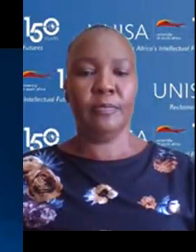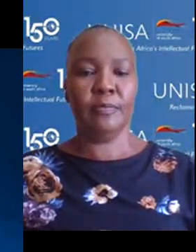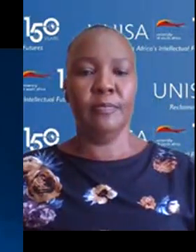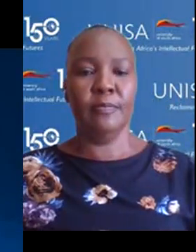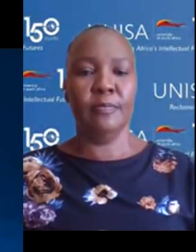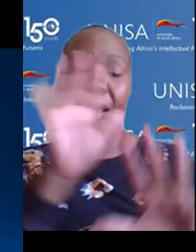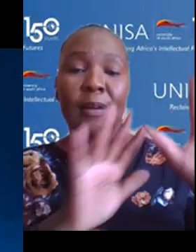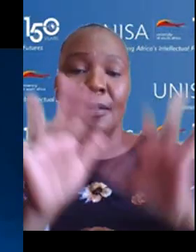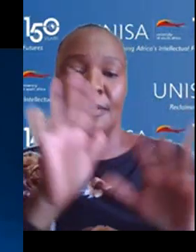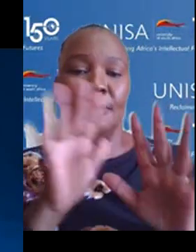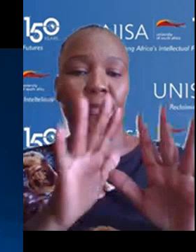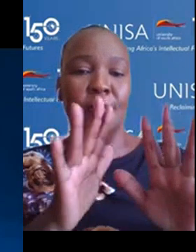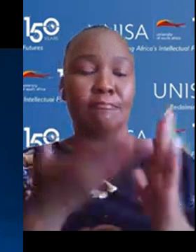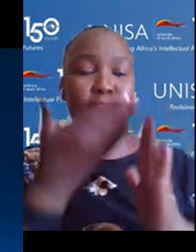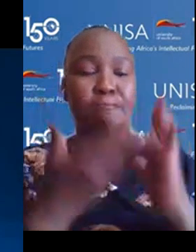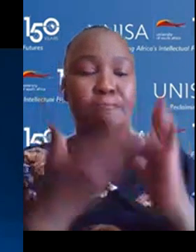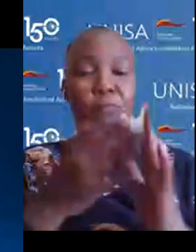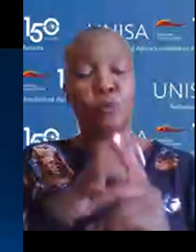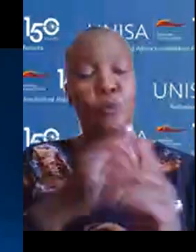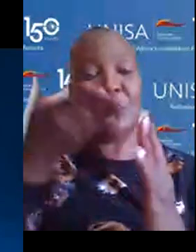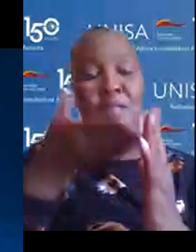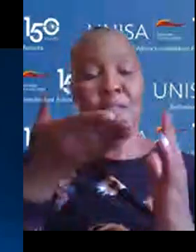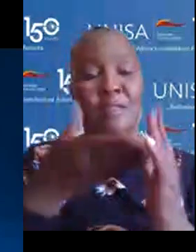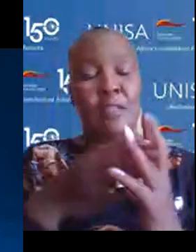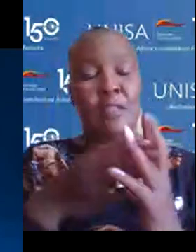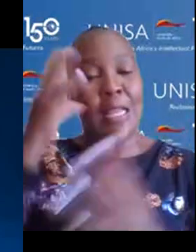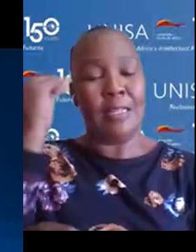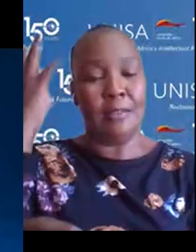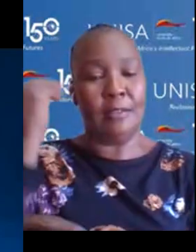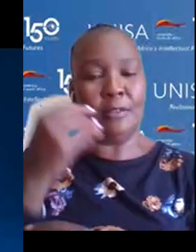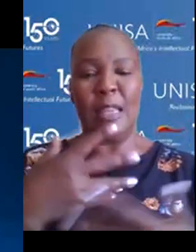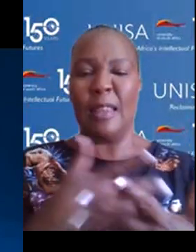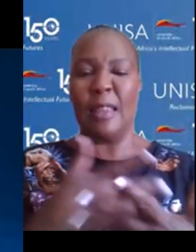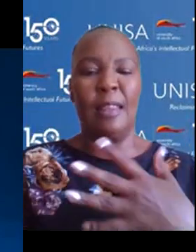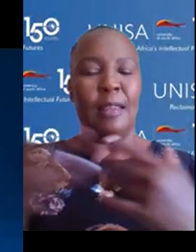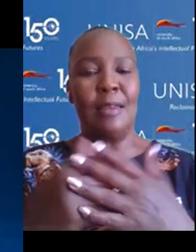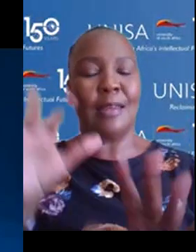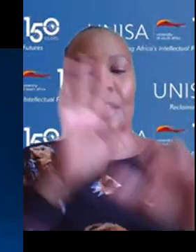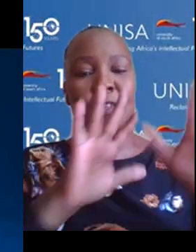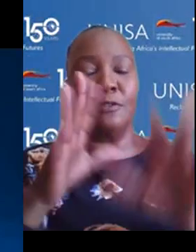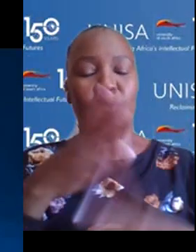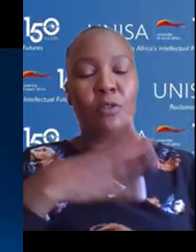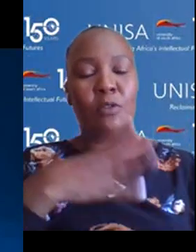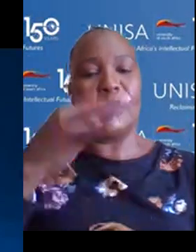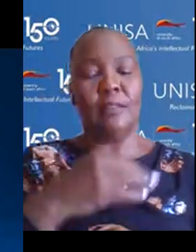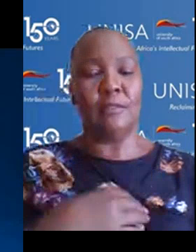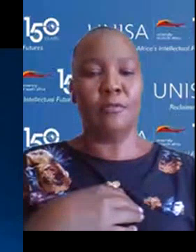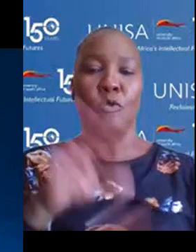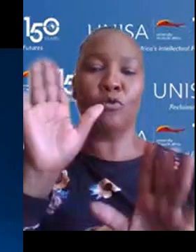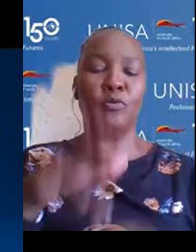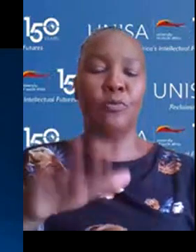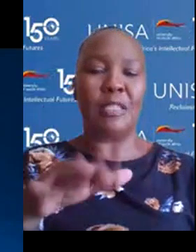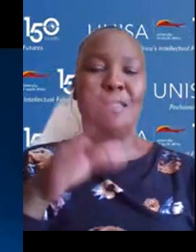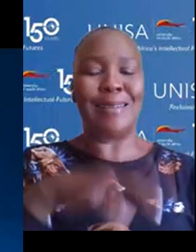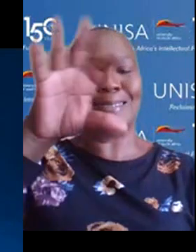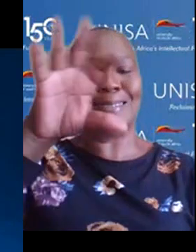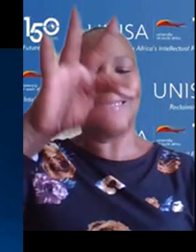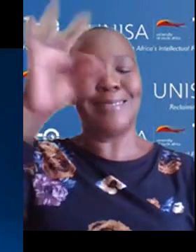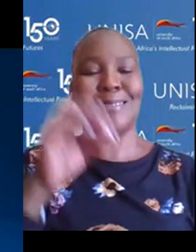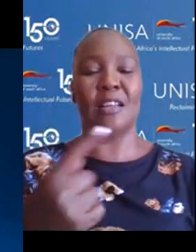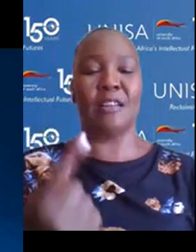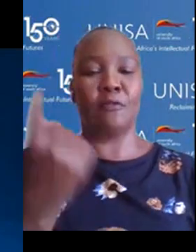Colors lets you really customize aspects of your experience with whatever colors you'd like. You can let Windows automatically select the color from the